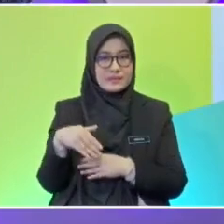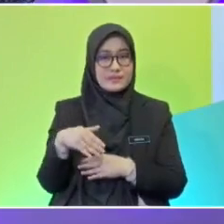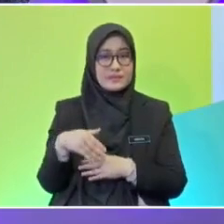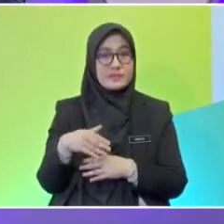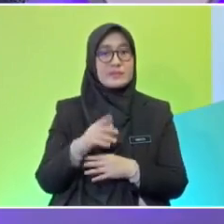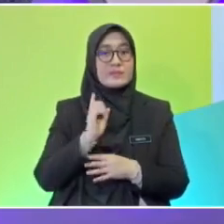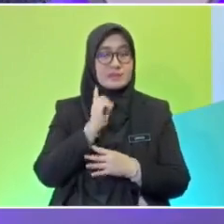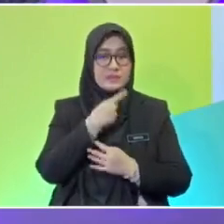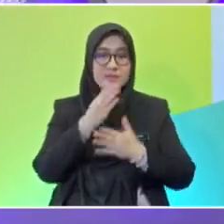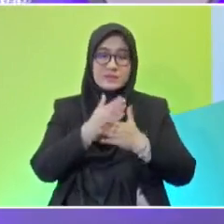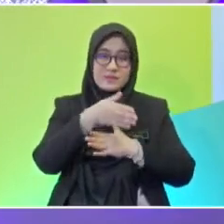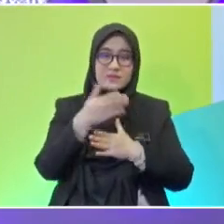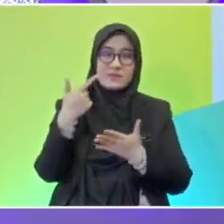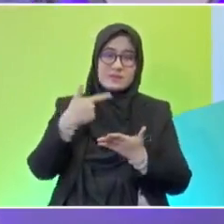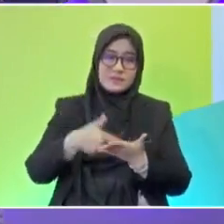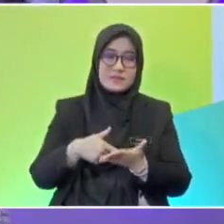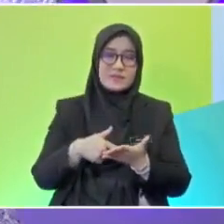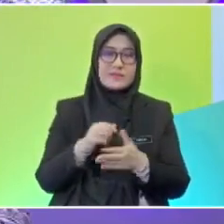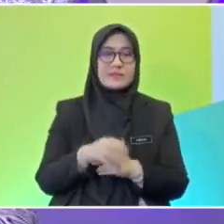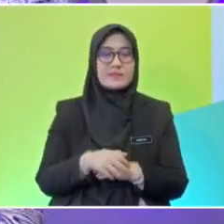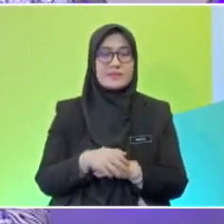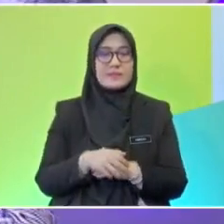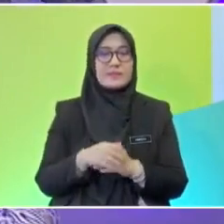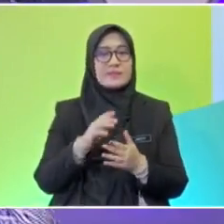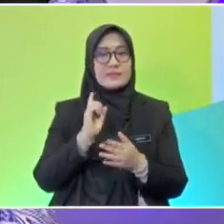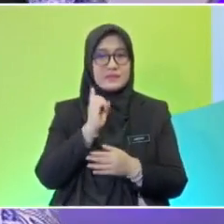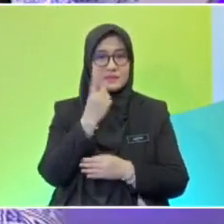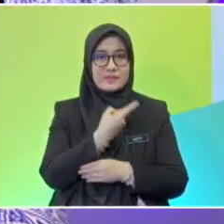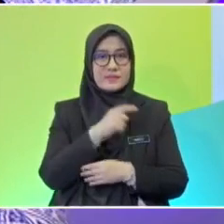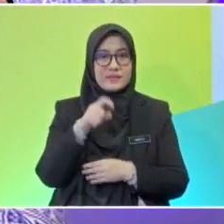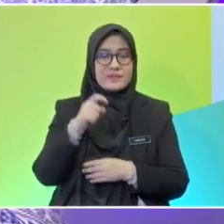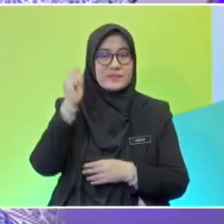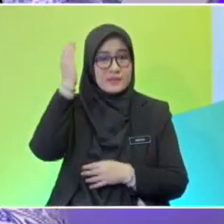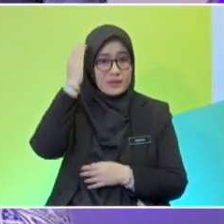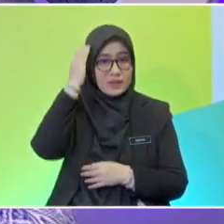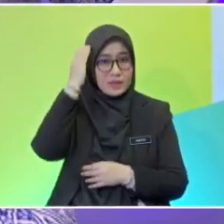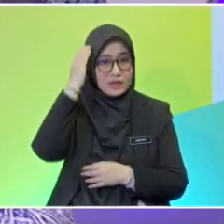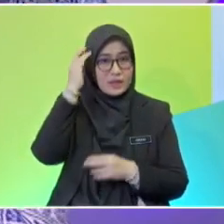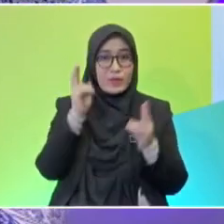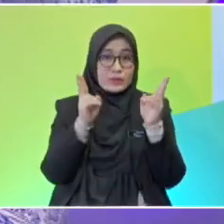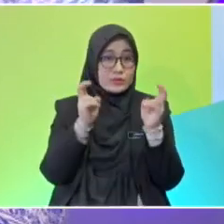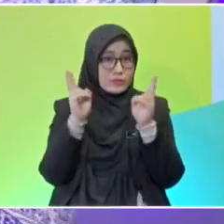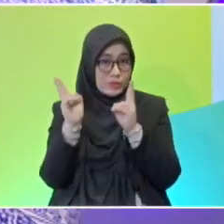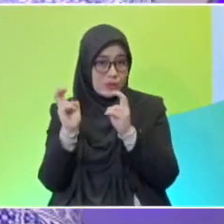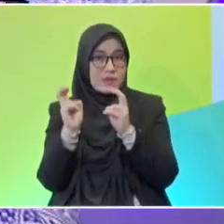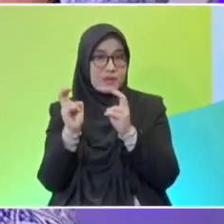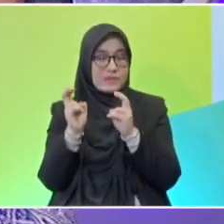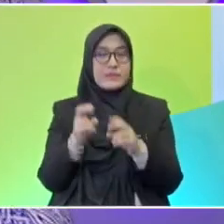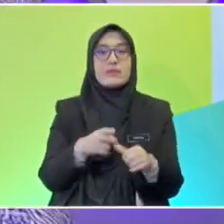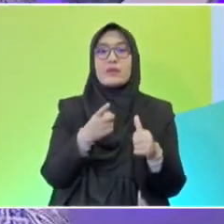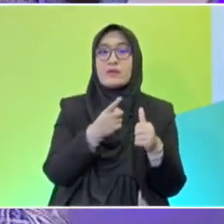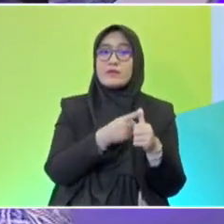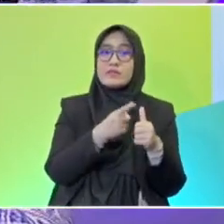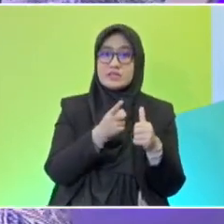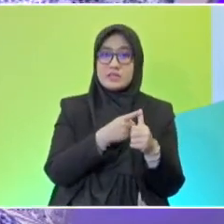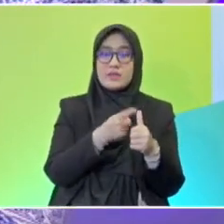to let you know so that you could understand better. It's nothing new to you, but let's look at the first term. So